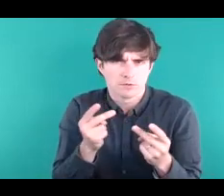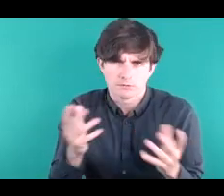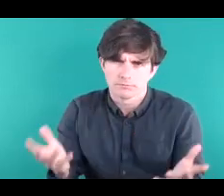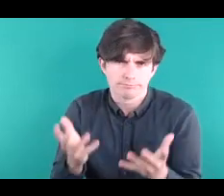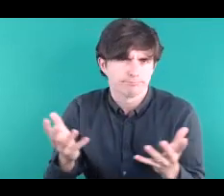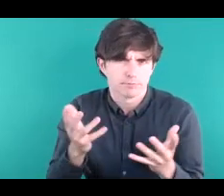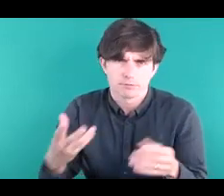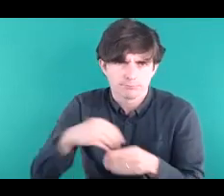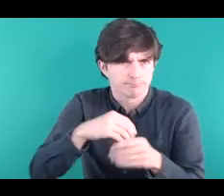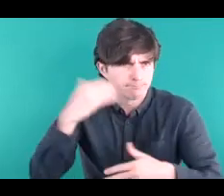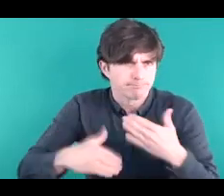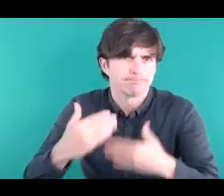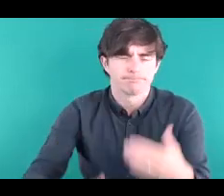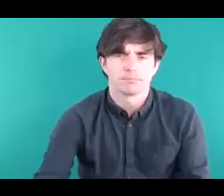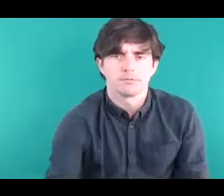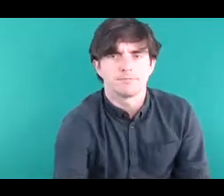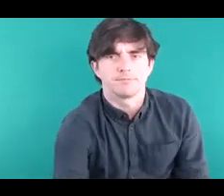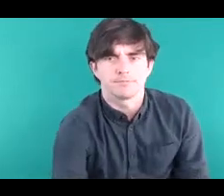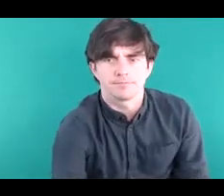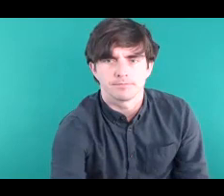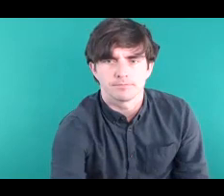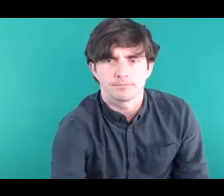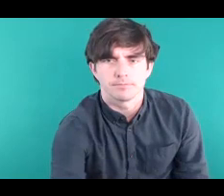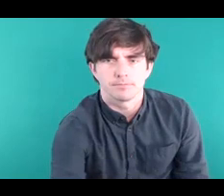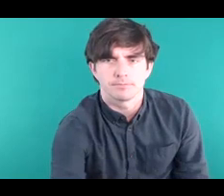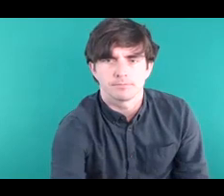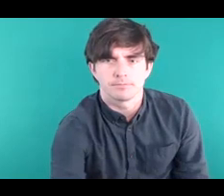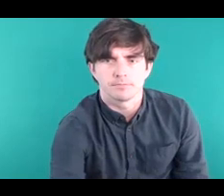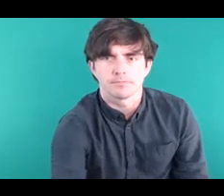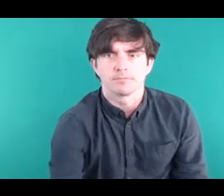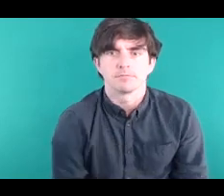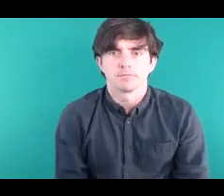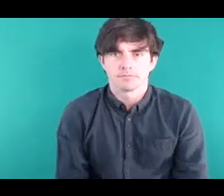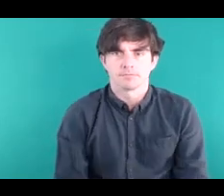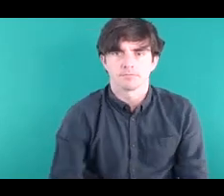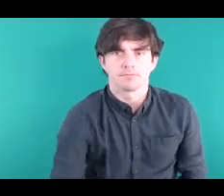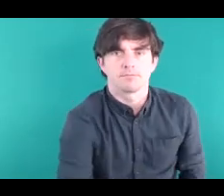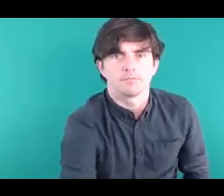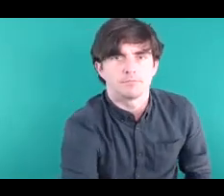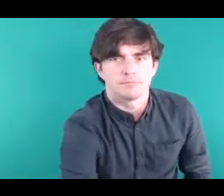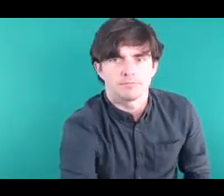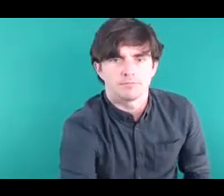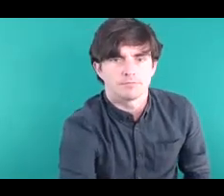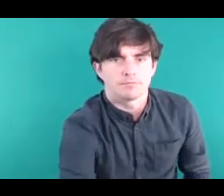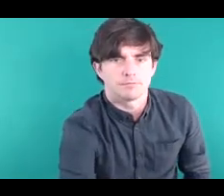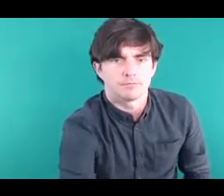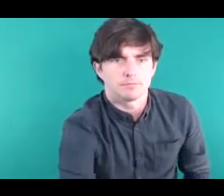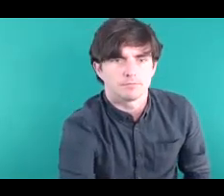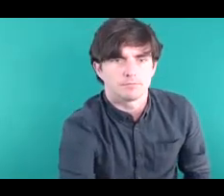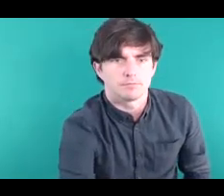it is important also to combine with economic empowerment that is inclusive.